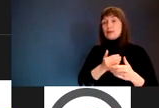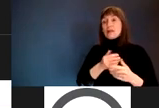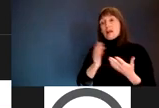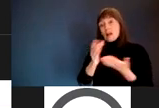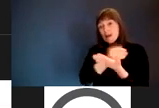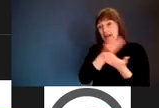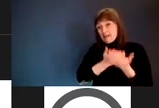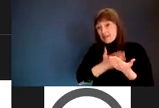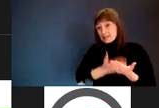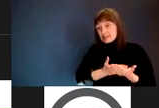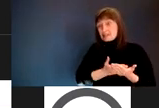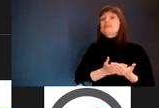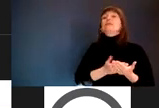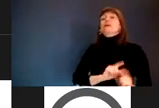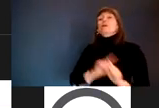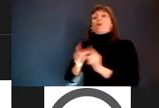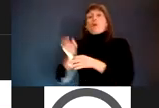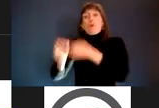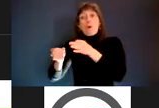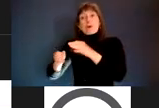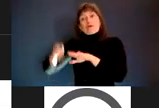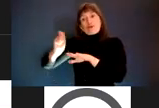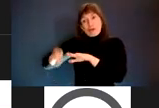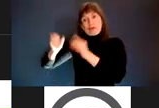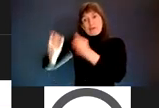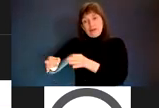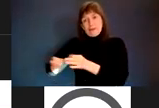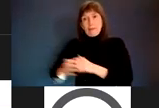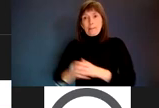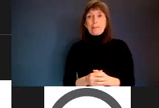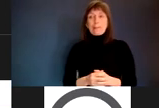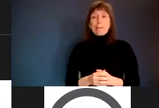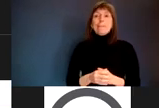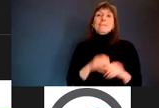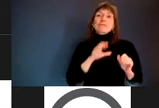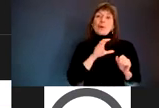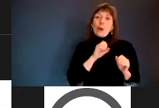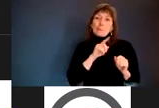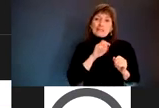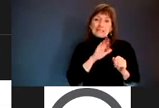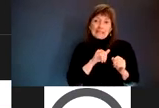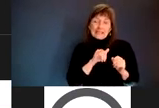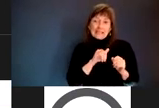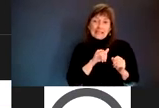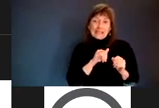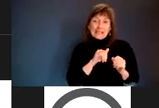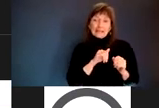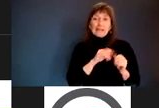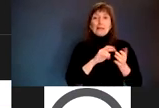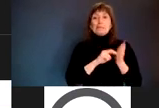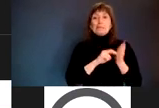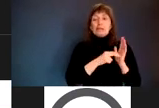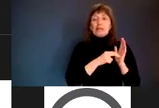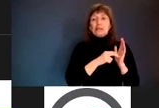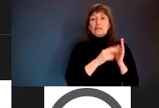like a dimmer switch versus just a light switch. So competency is all or nothing, where capacity is more